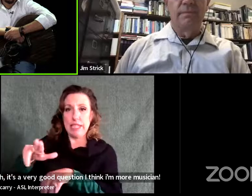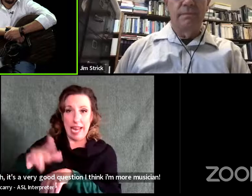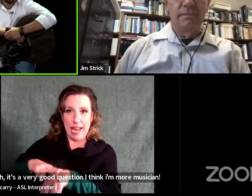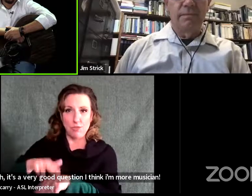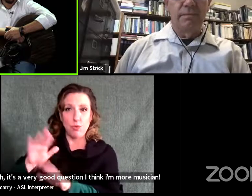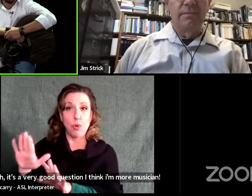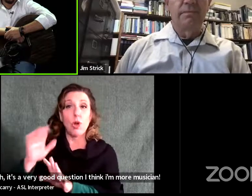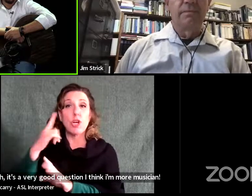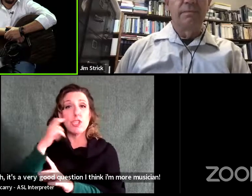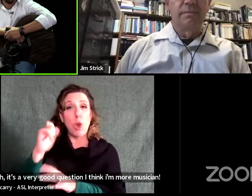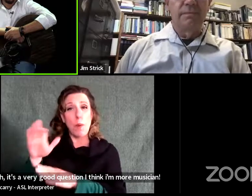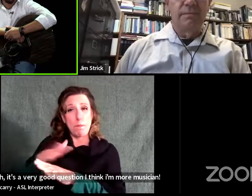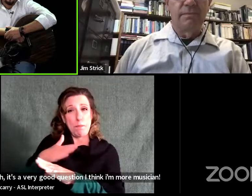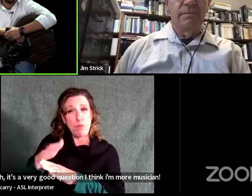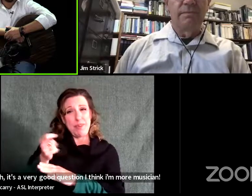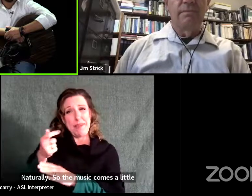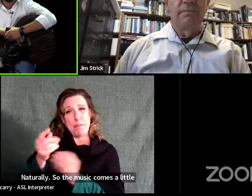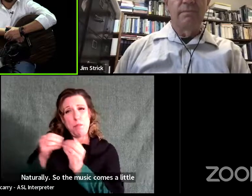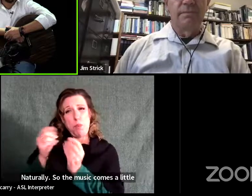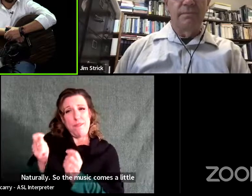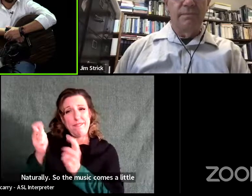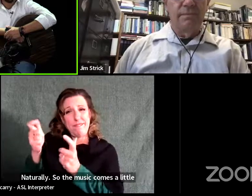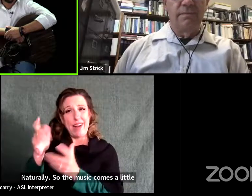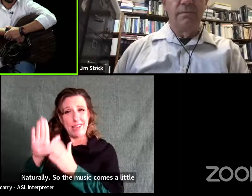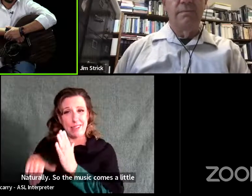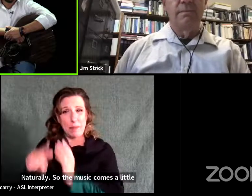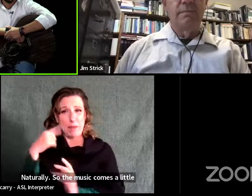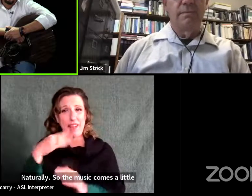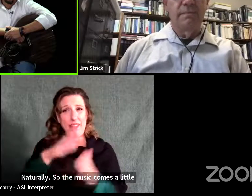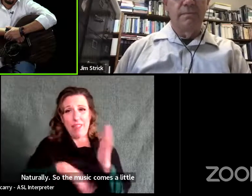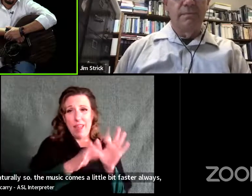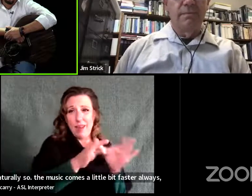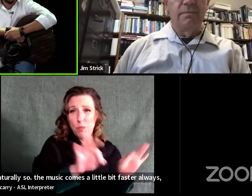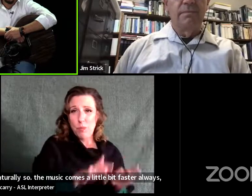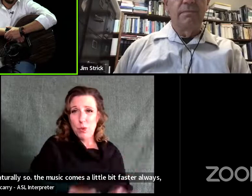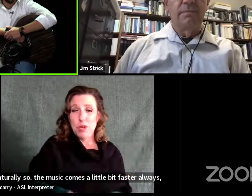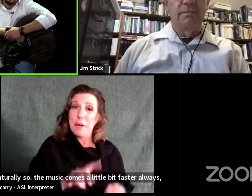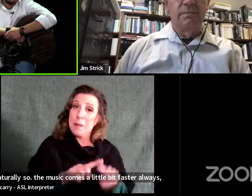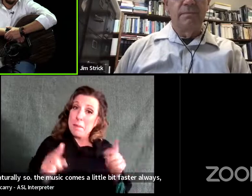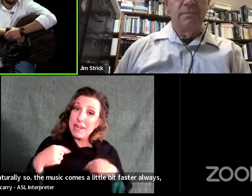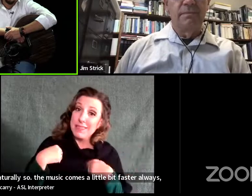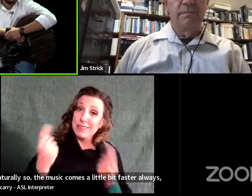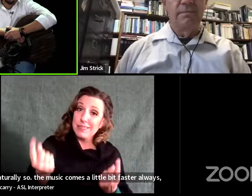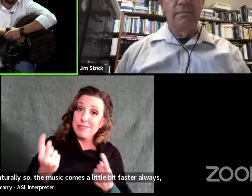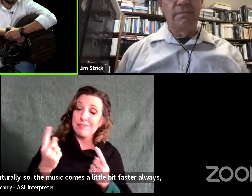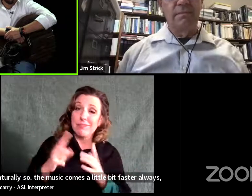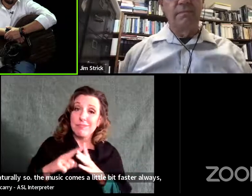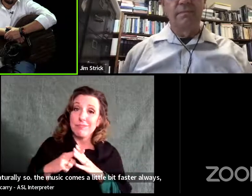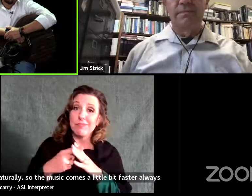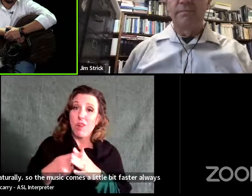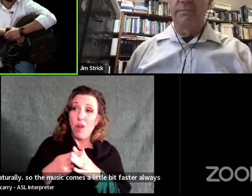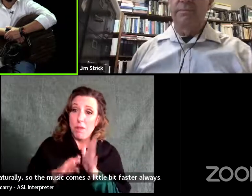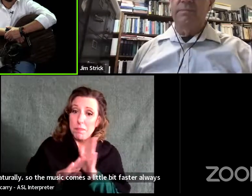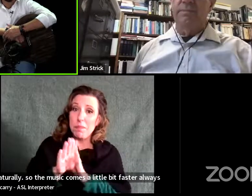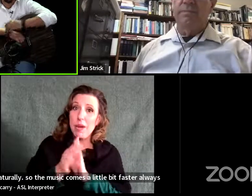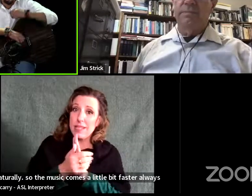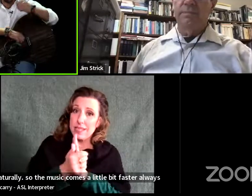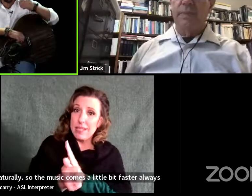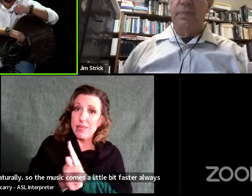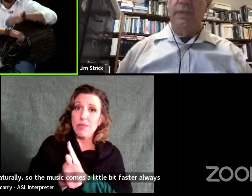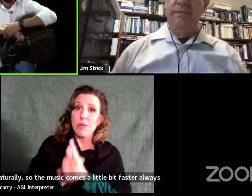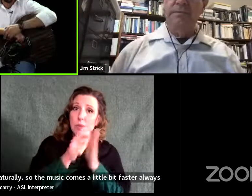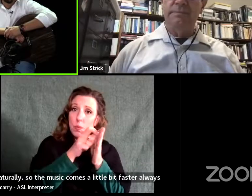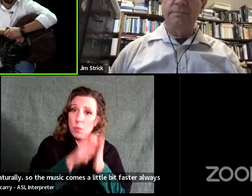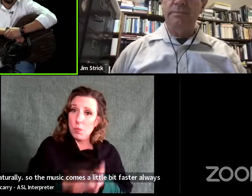the music comes a little bit faster always. But since I start to develop the skills to